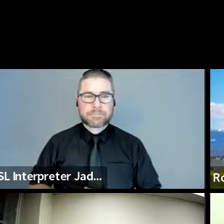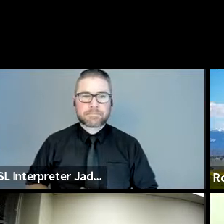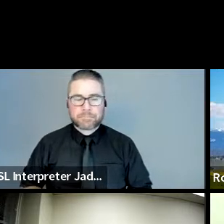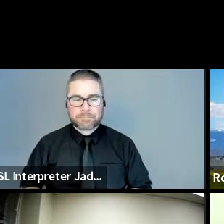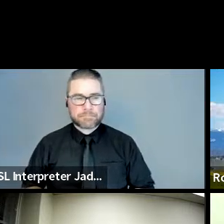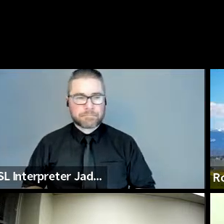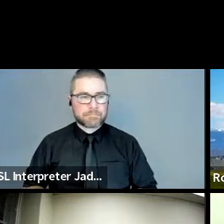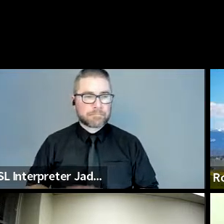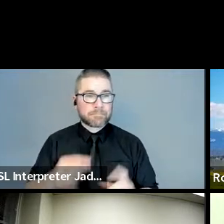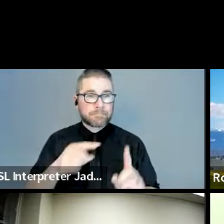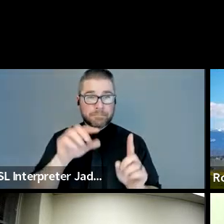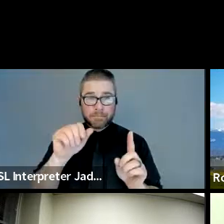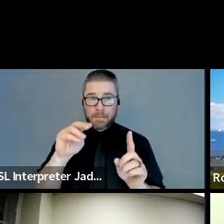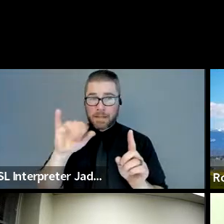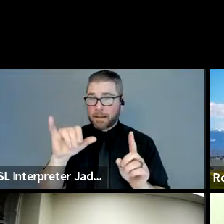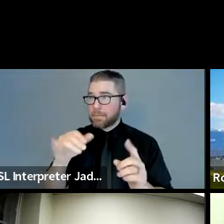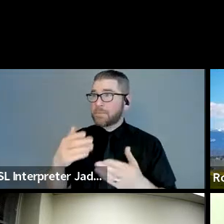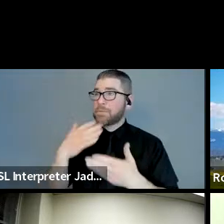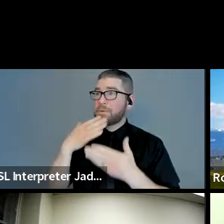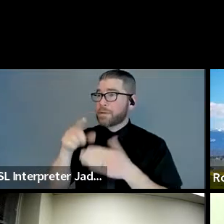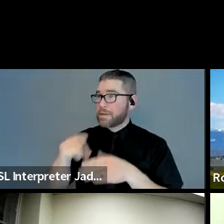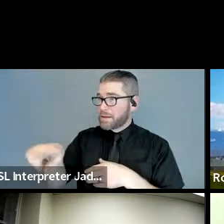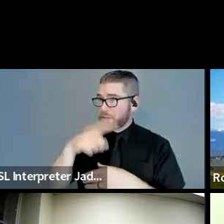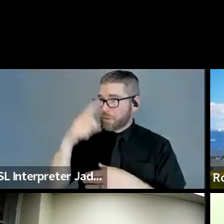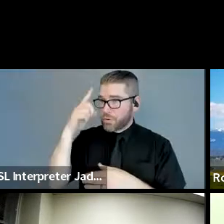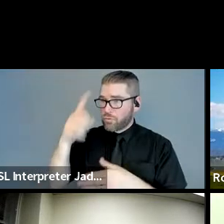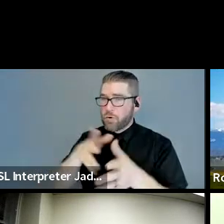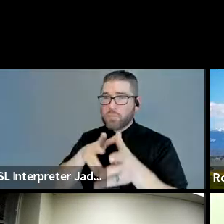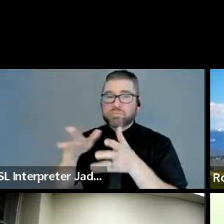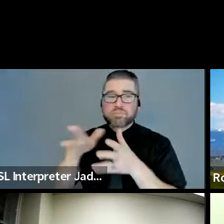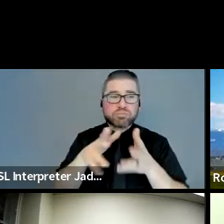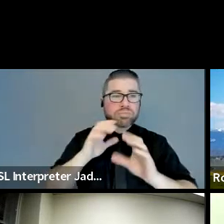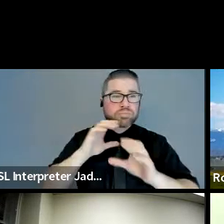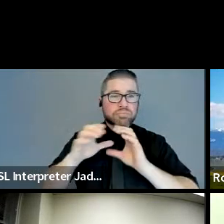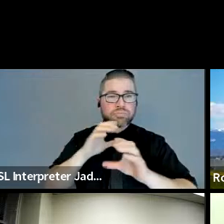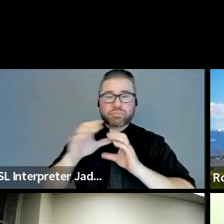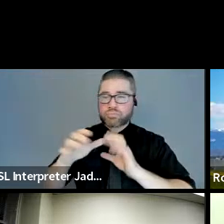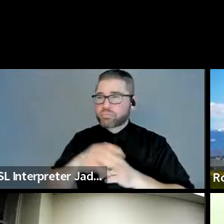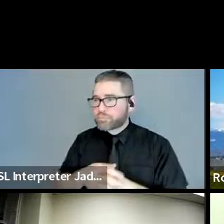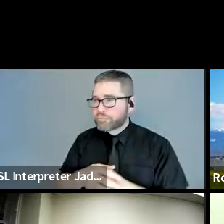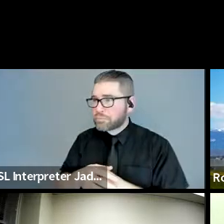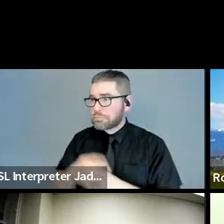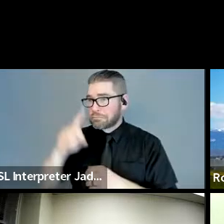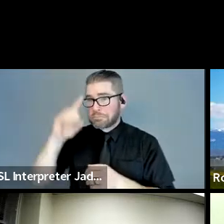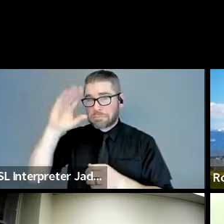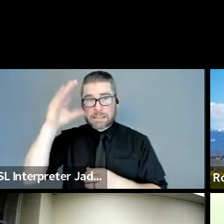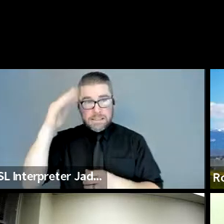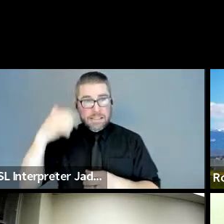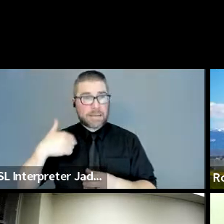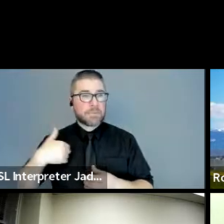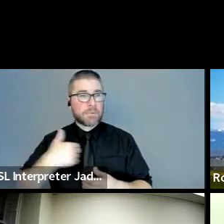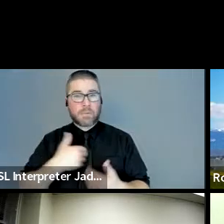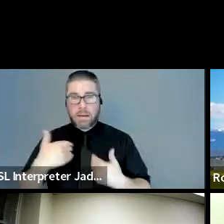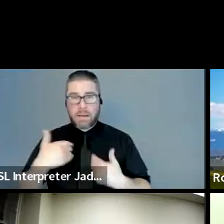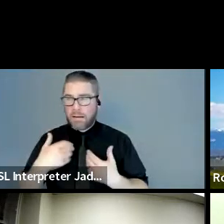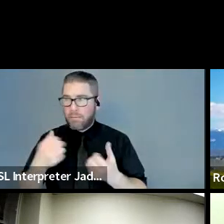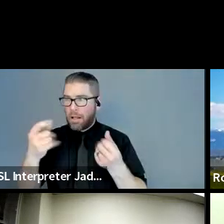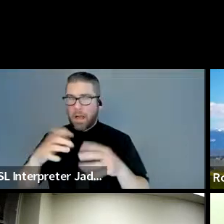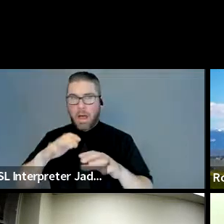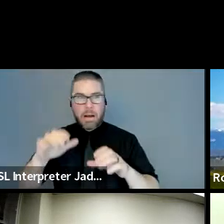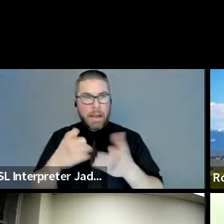Great. Well, thank you all so much for engaging in that rich conversation. It sounds like we have a lot of action items that we'll follow up